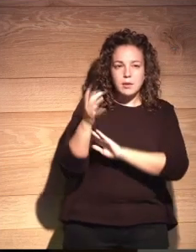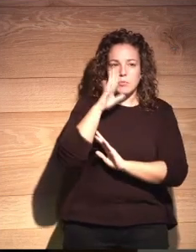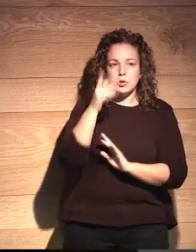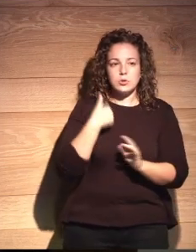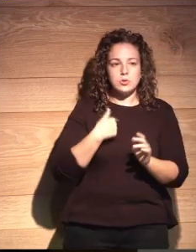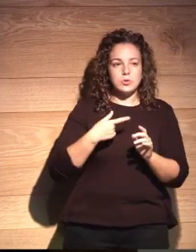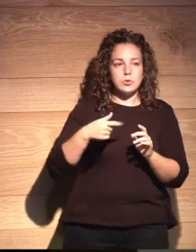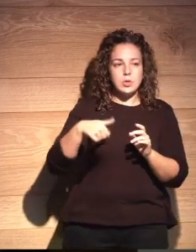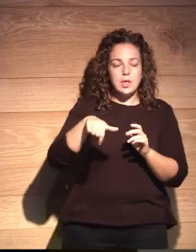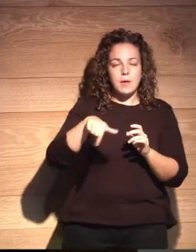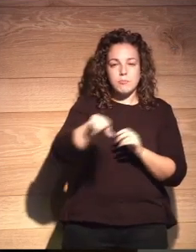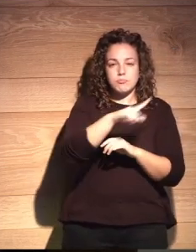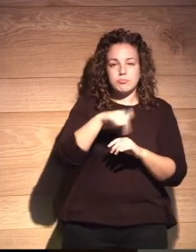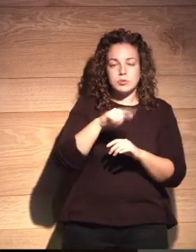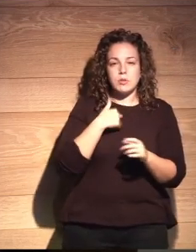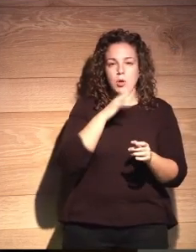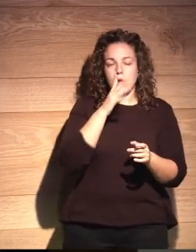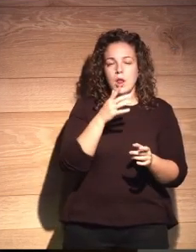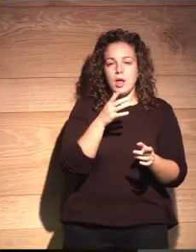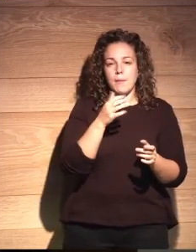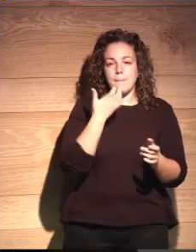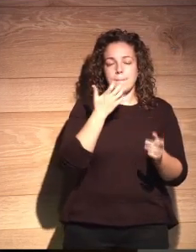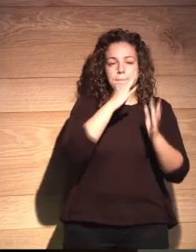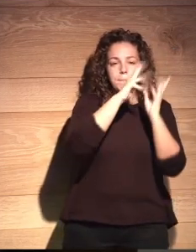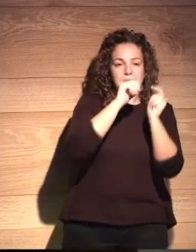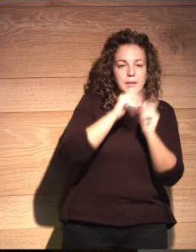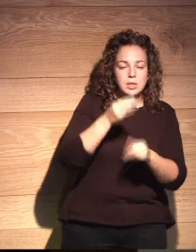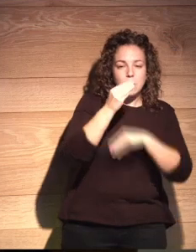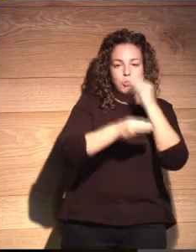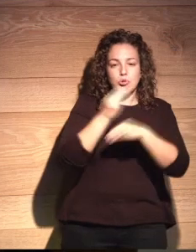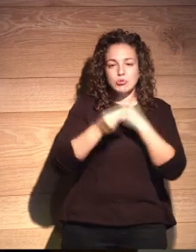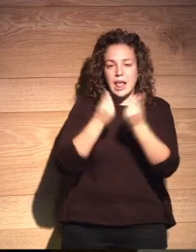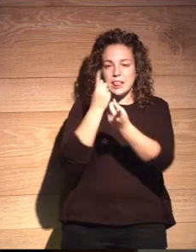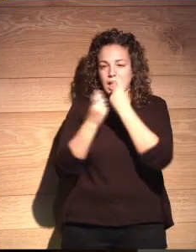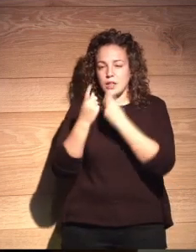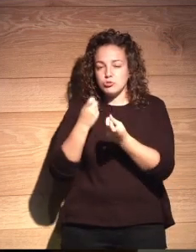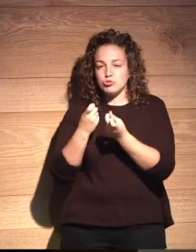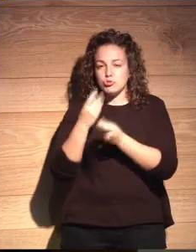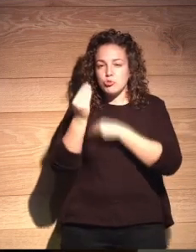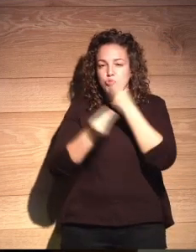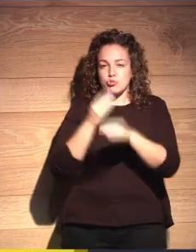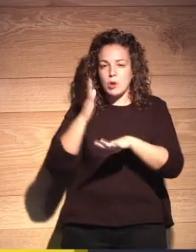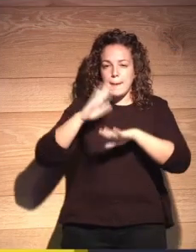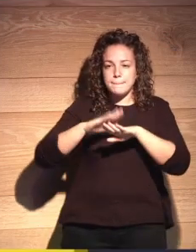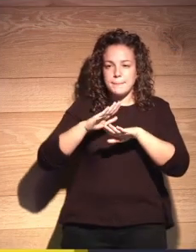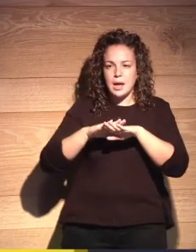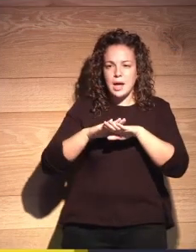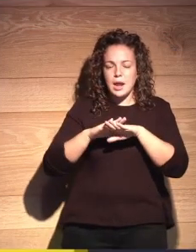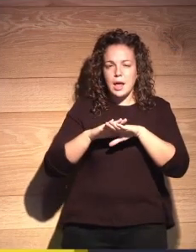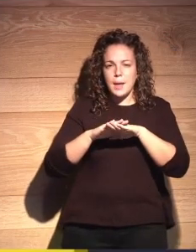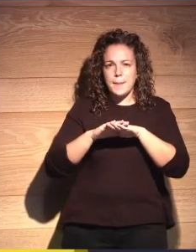we can also use data, mathematics, and so on in order to make a city better. But that requires to do